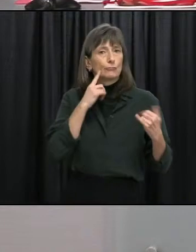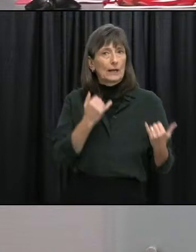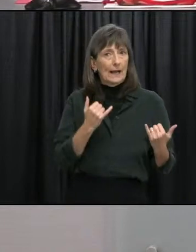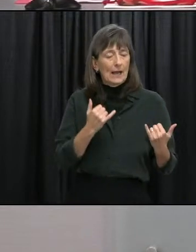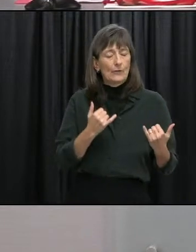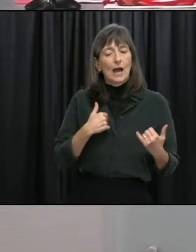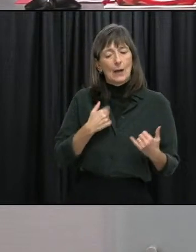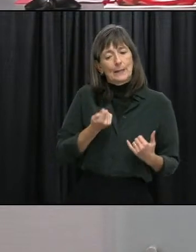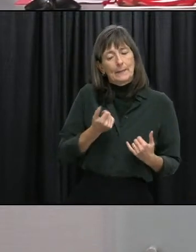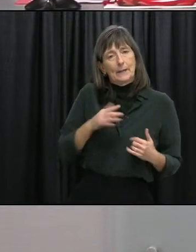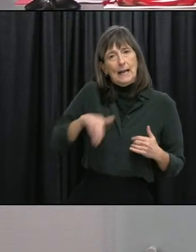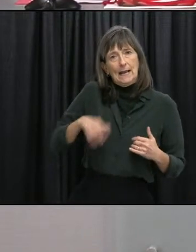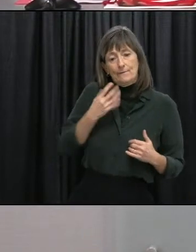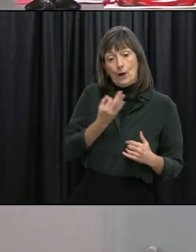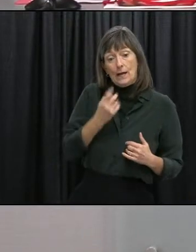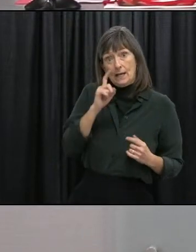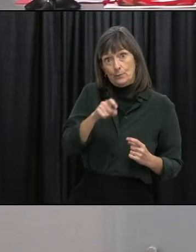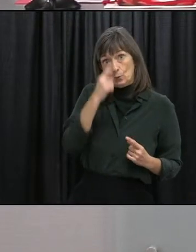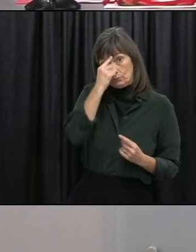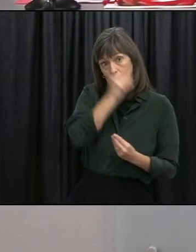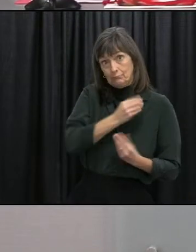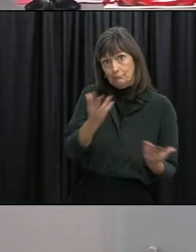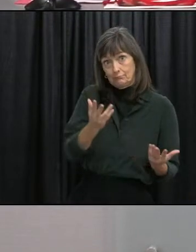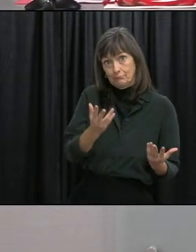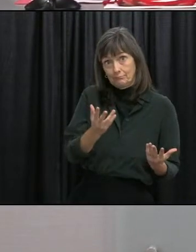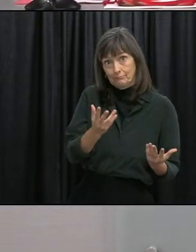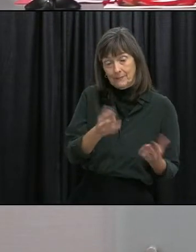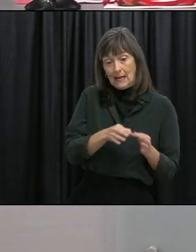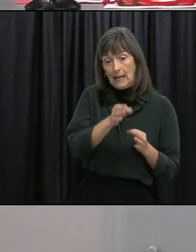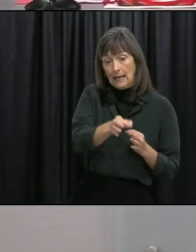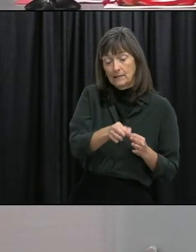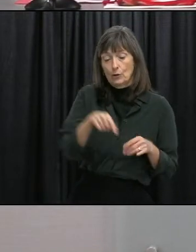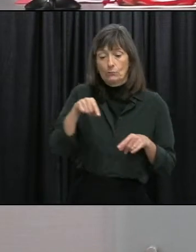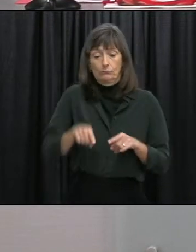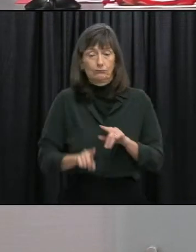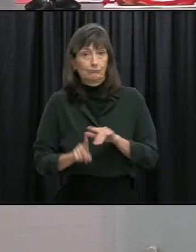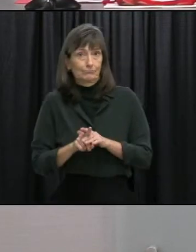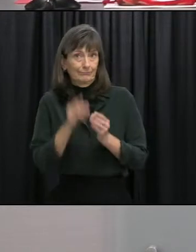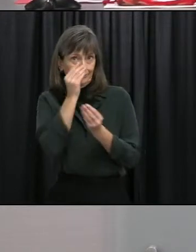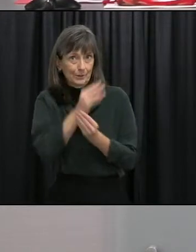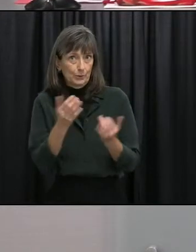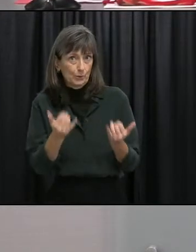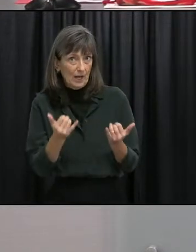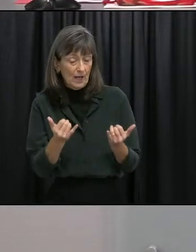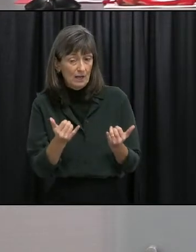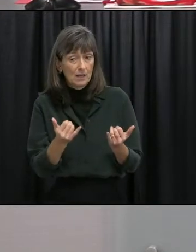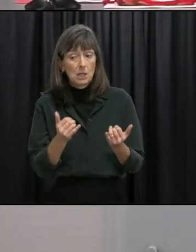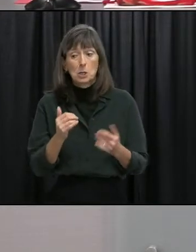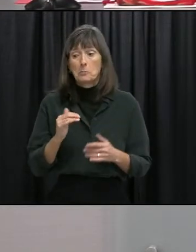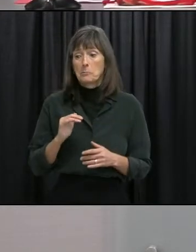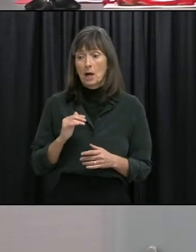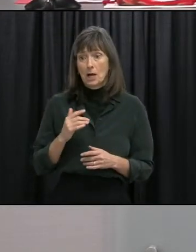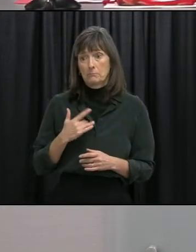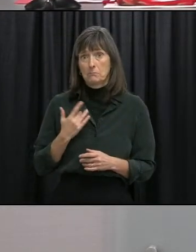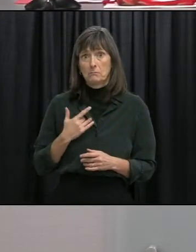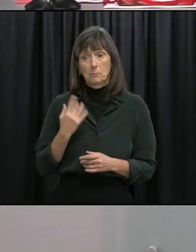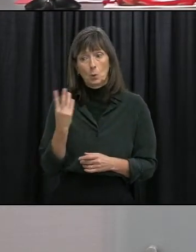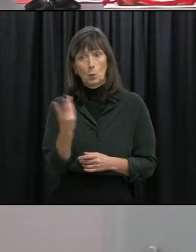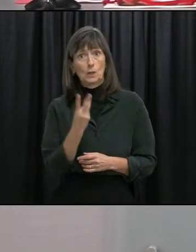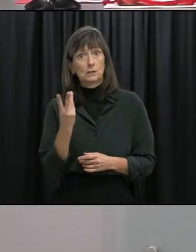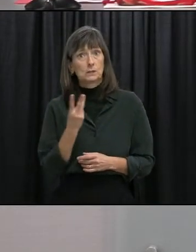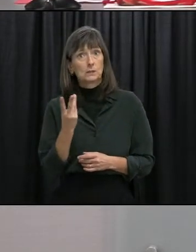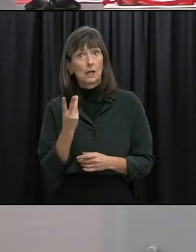promise I was a bit late with from Friday for reasons I couldn't control. So my understanding is that, you know,